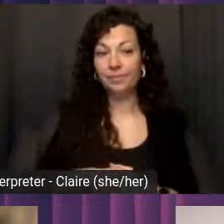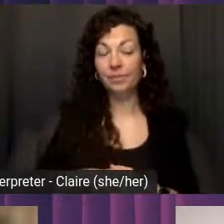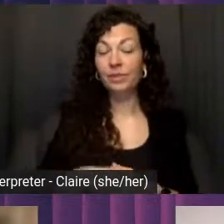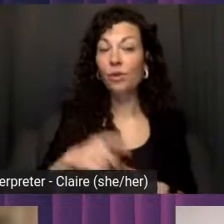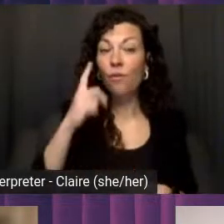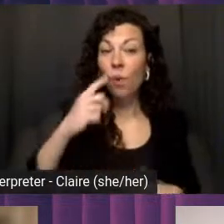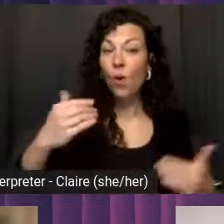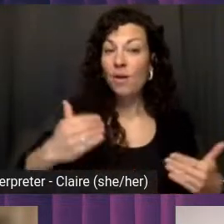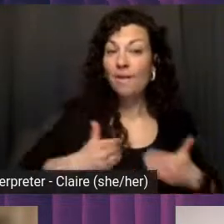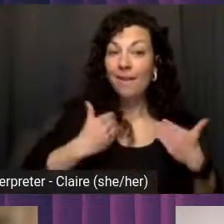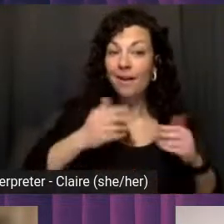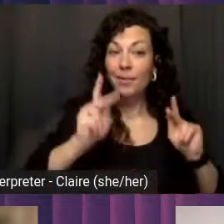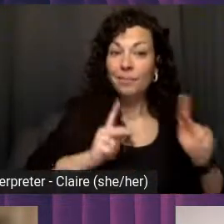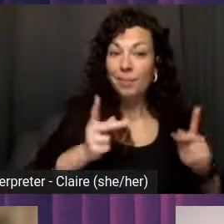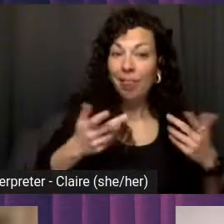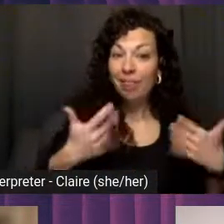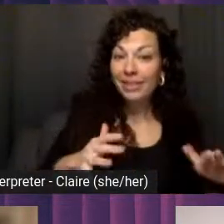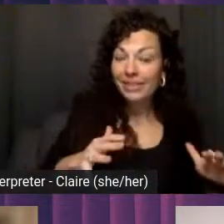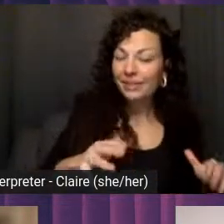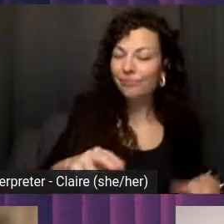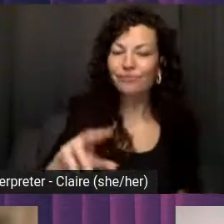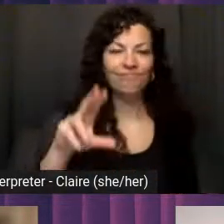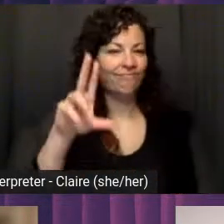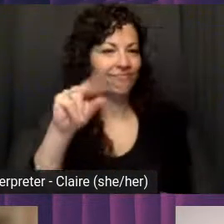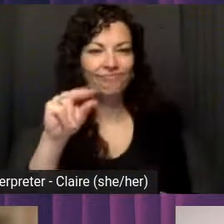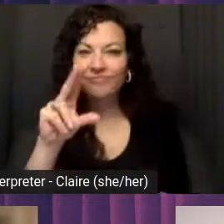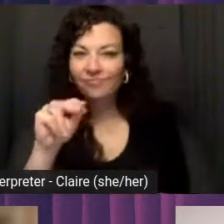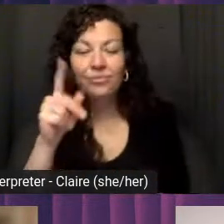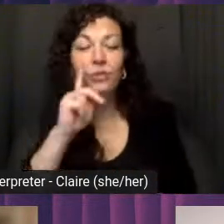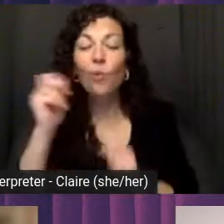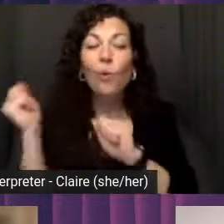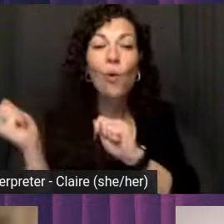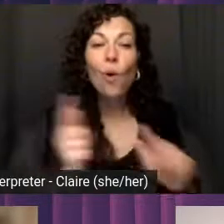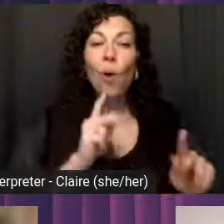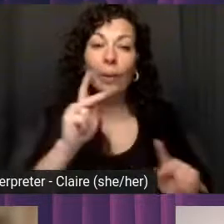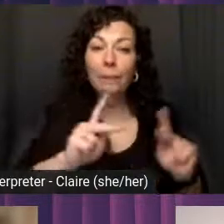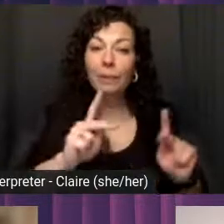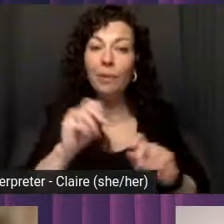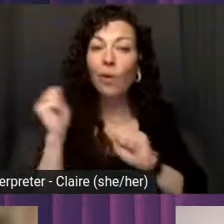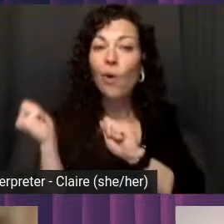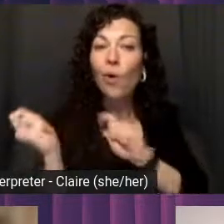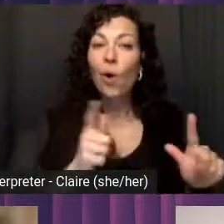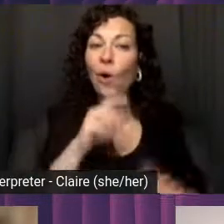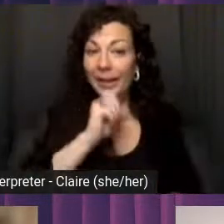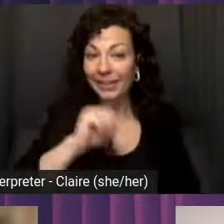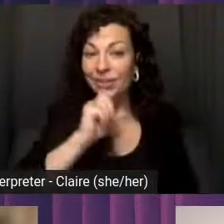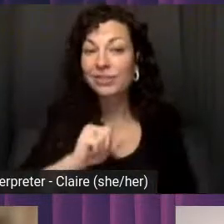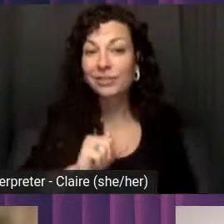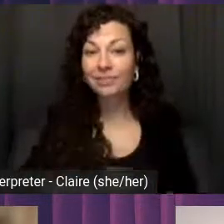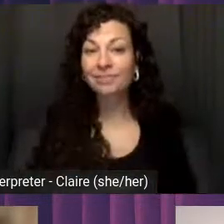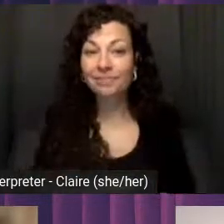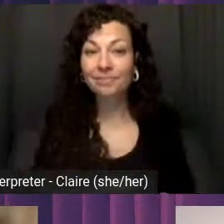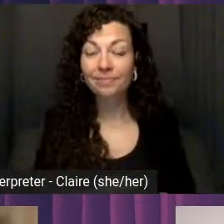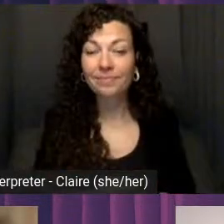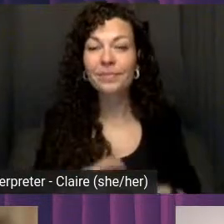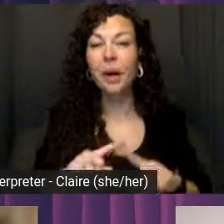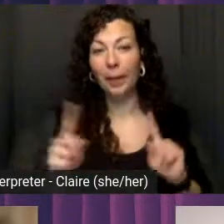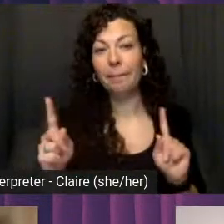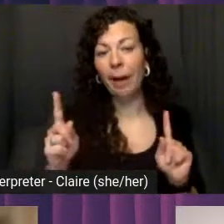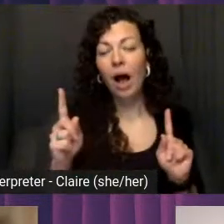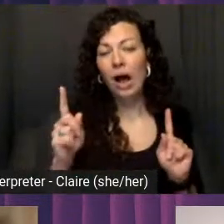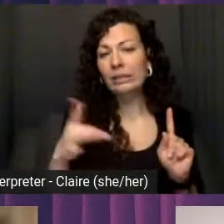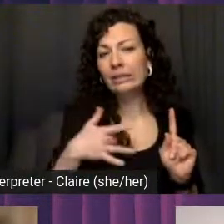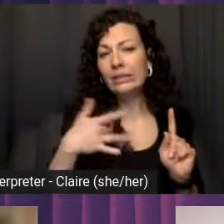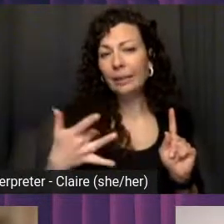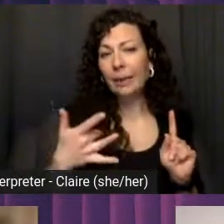people. Identity exploration is healthy at all ages, but particularly normal and healthy for adolescents